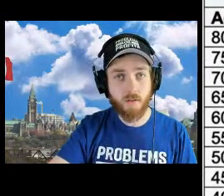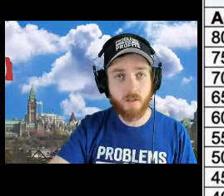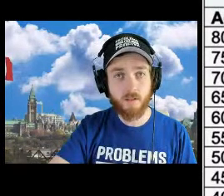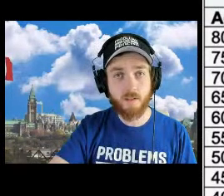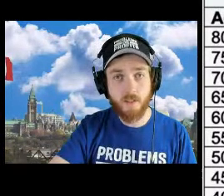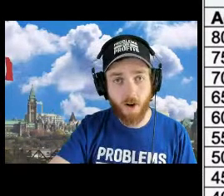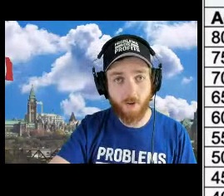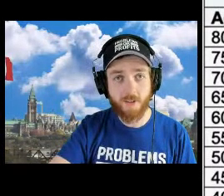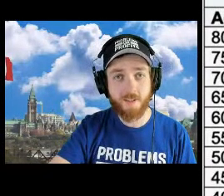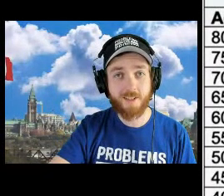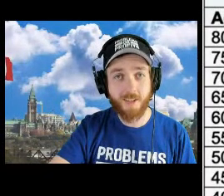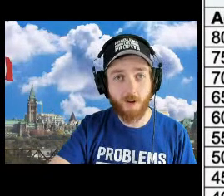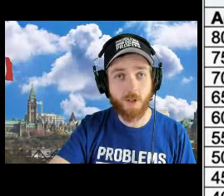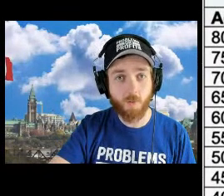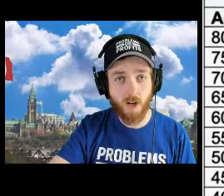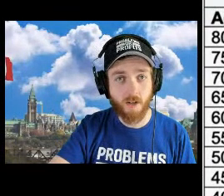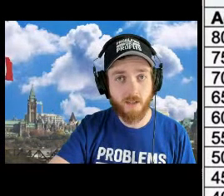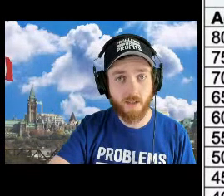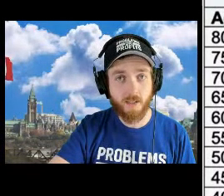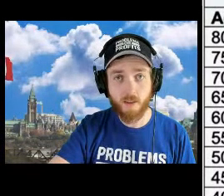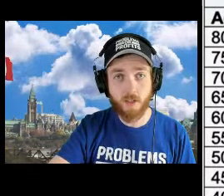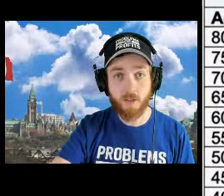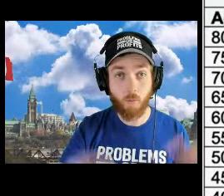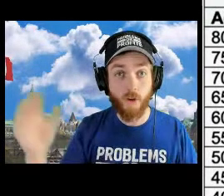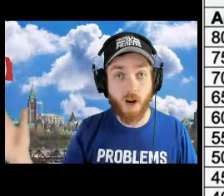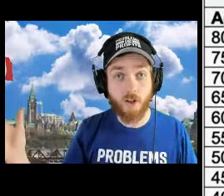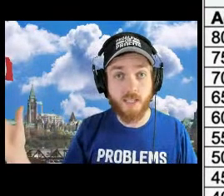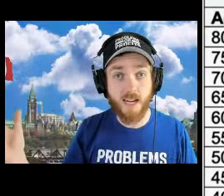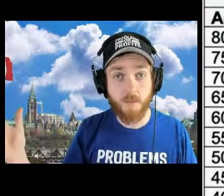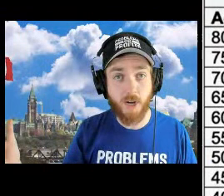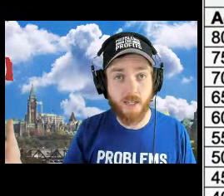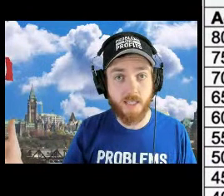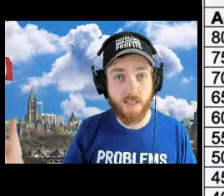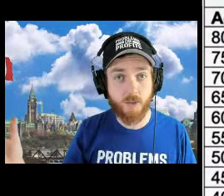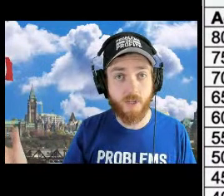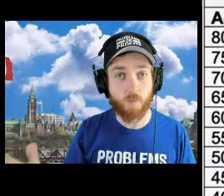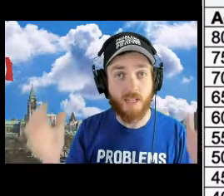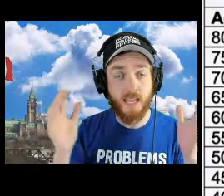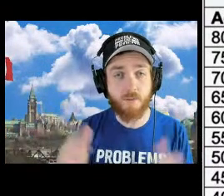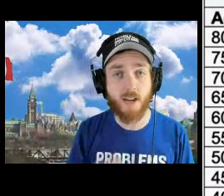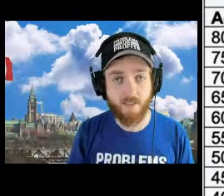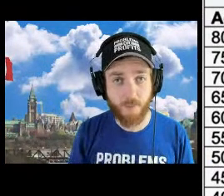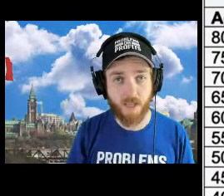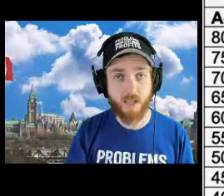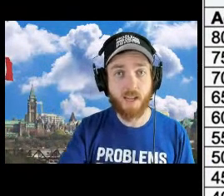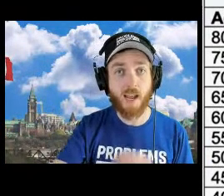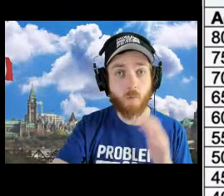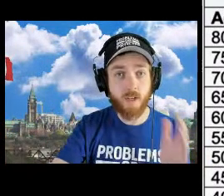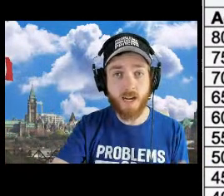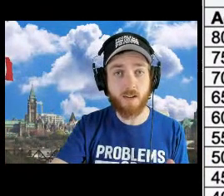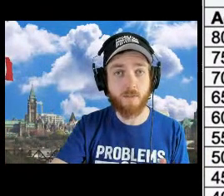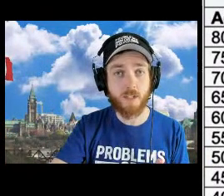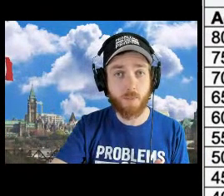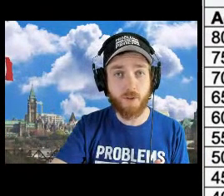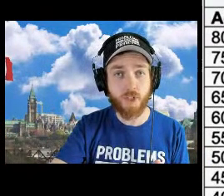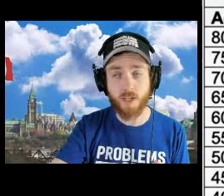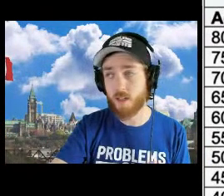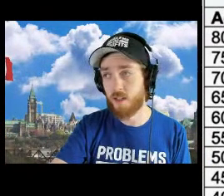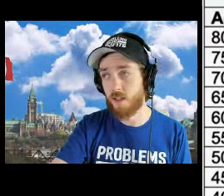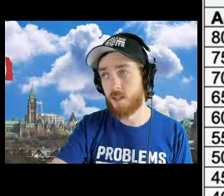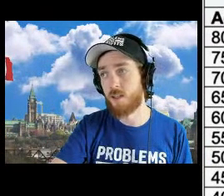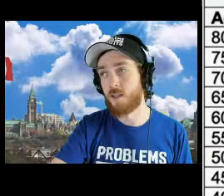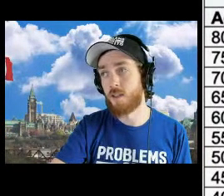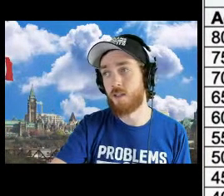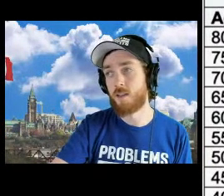No, you're wrong. We aren't stacking bodies in the street. We never have been, and we're tired of this